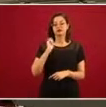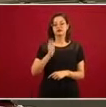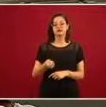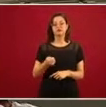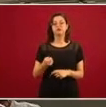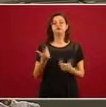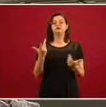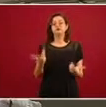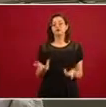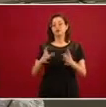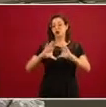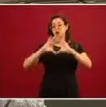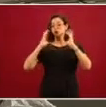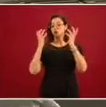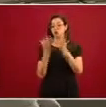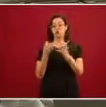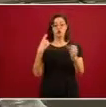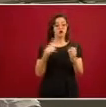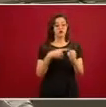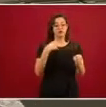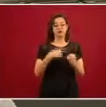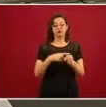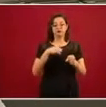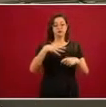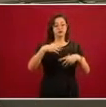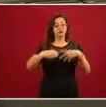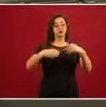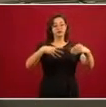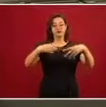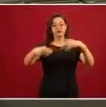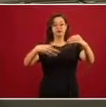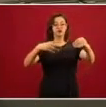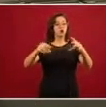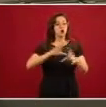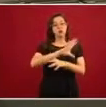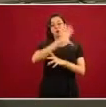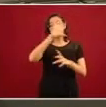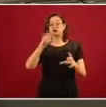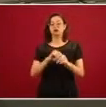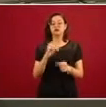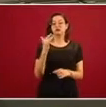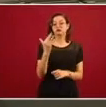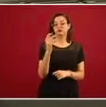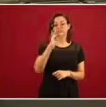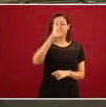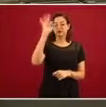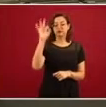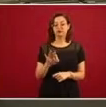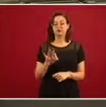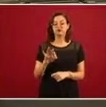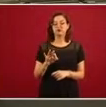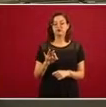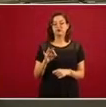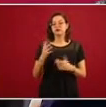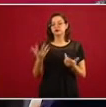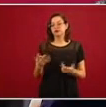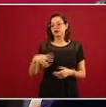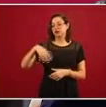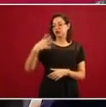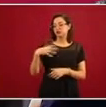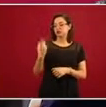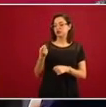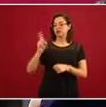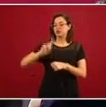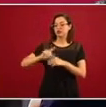of cases, out of all of the infected cases around the world, which of them, what percentage is being